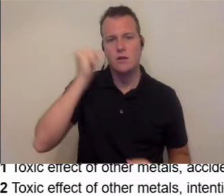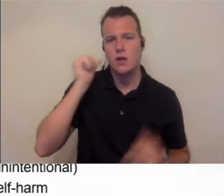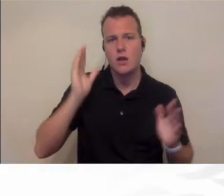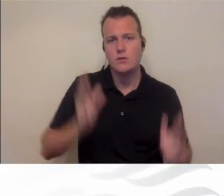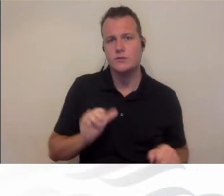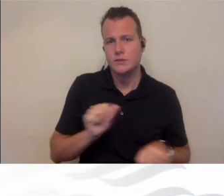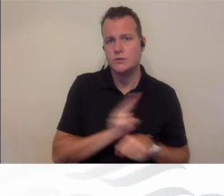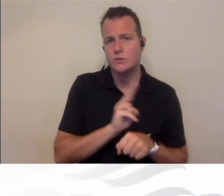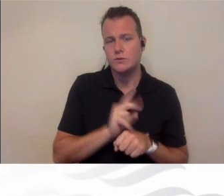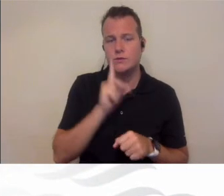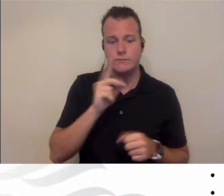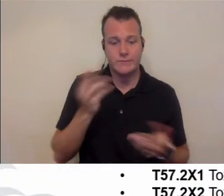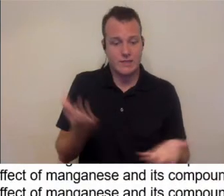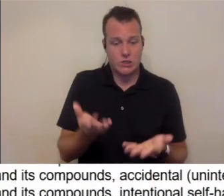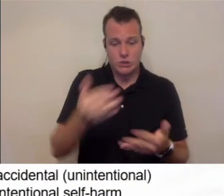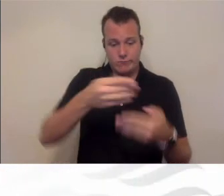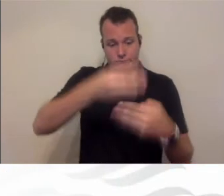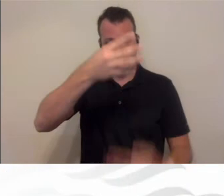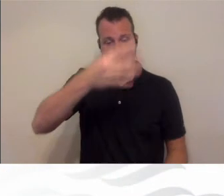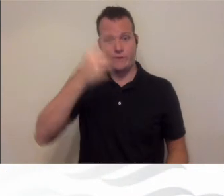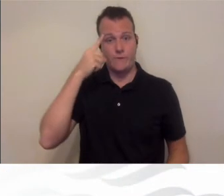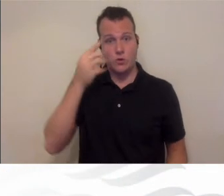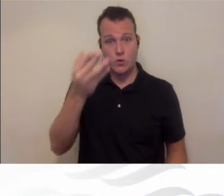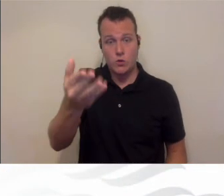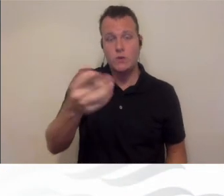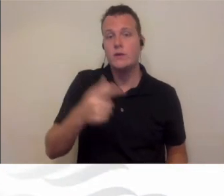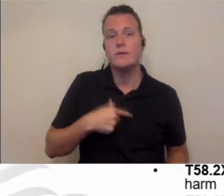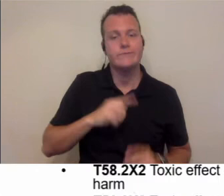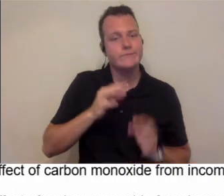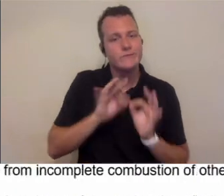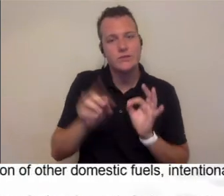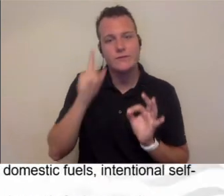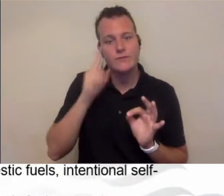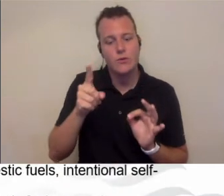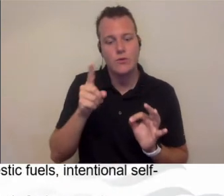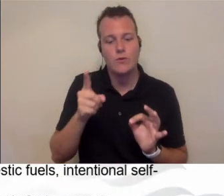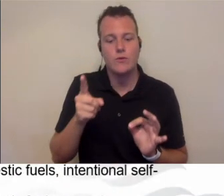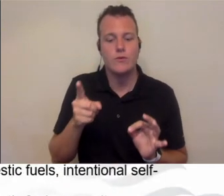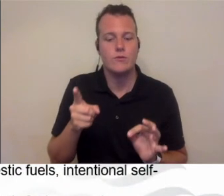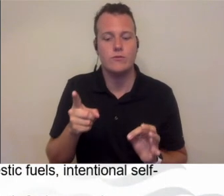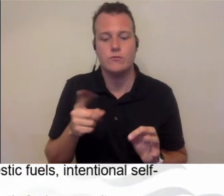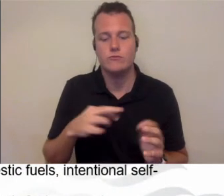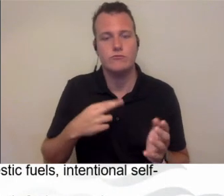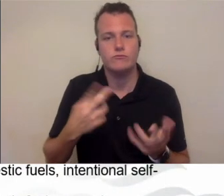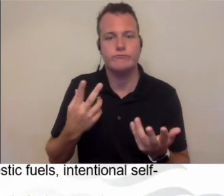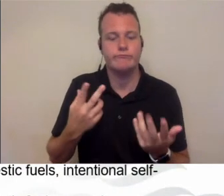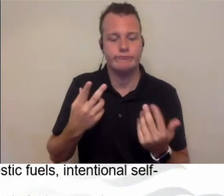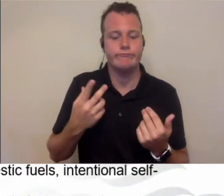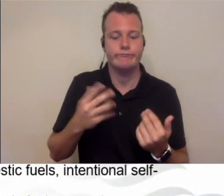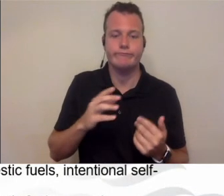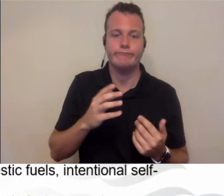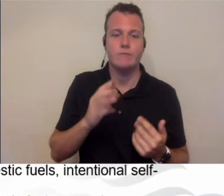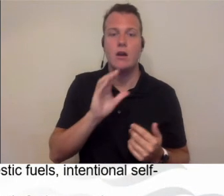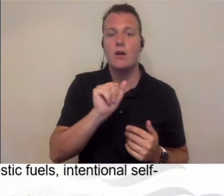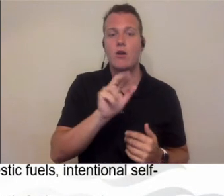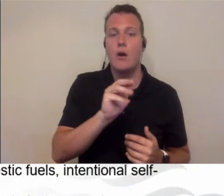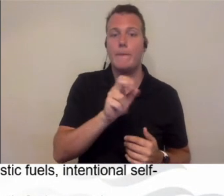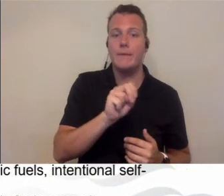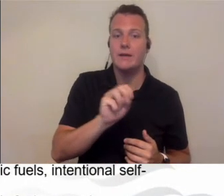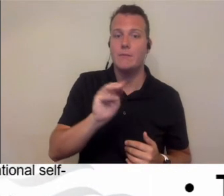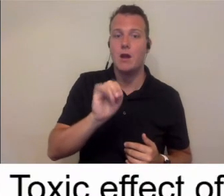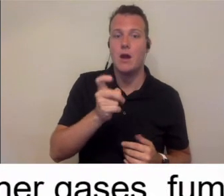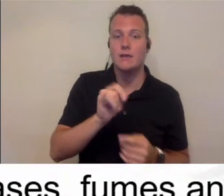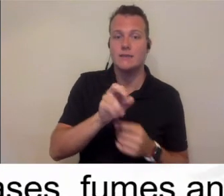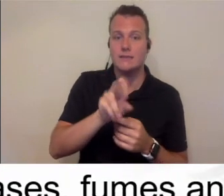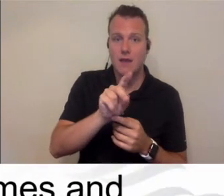they're all here for you. And again, just as a reference, here's carbon monoxide. It can cause not only death,